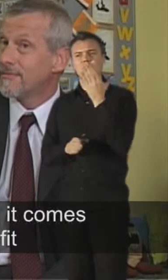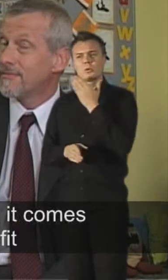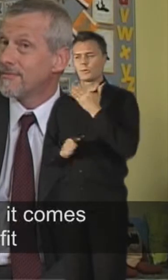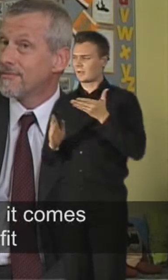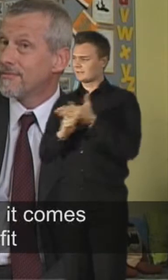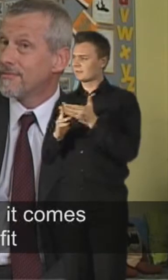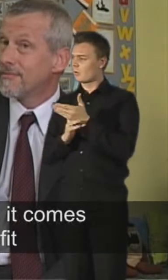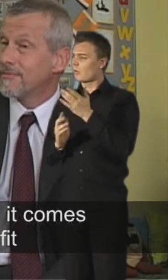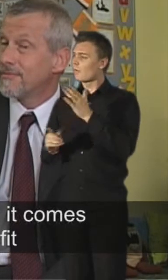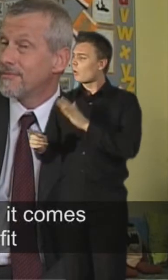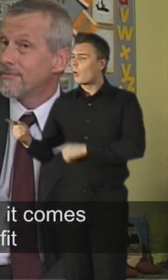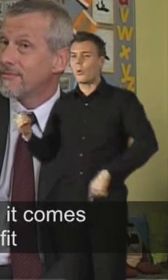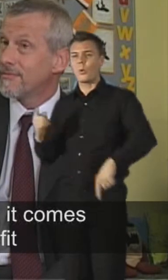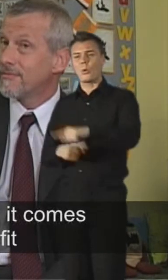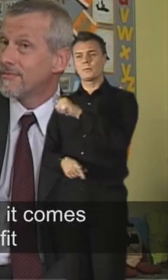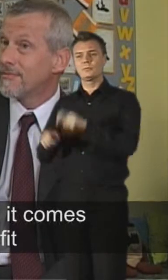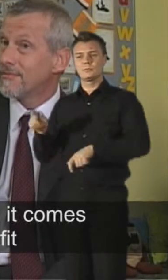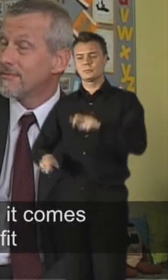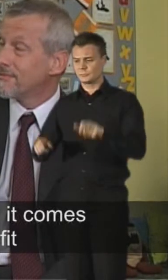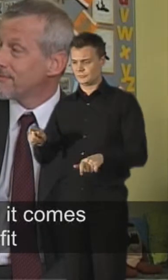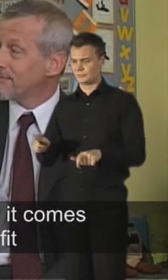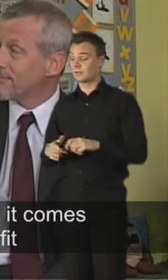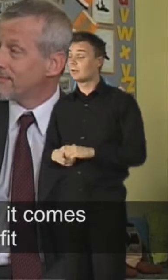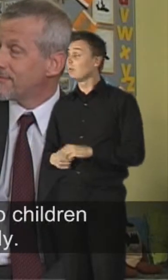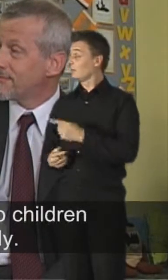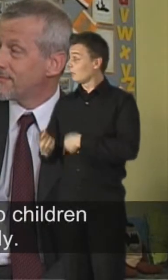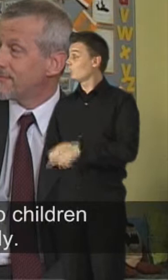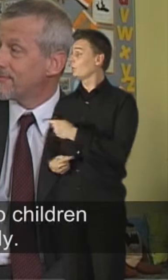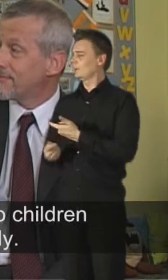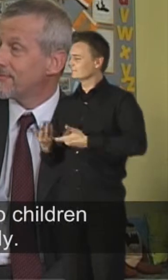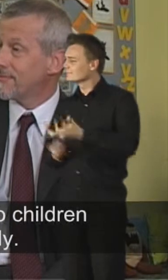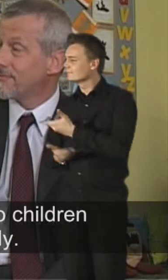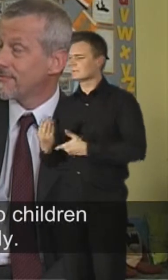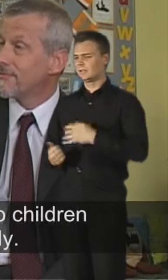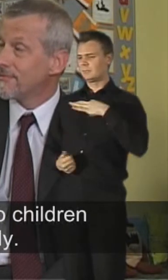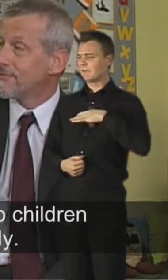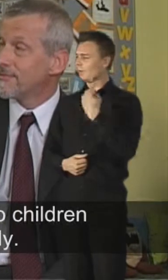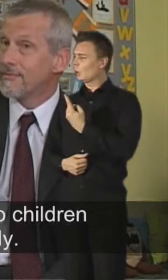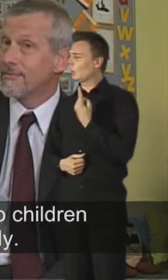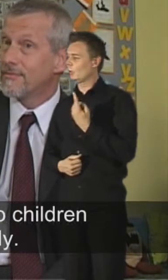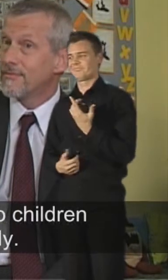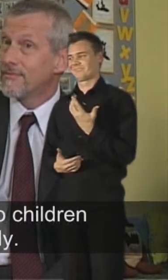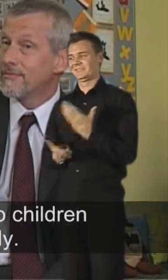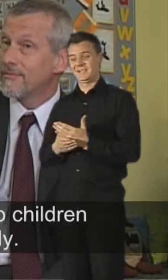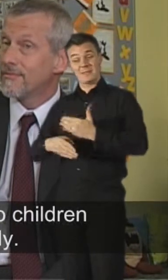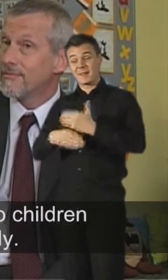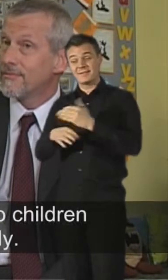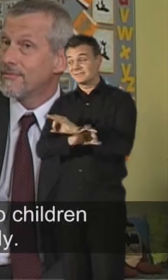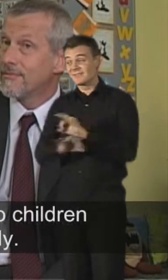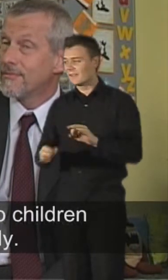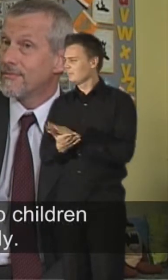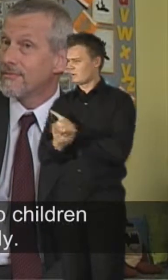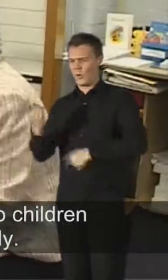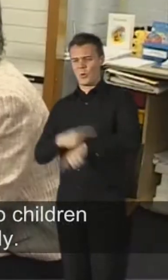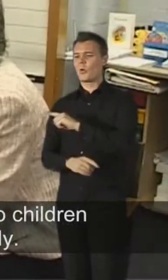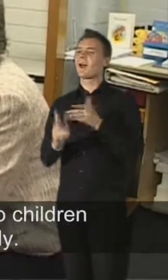pupils. So, you know, when it comes to discussion about who would benefit, there really will not be any barriers to children coming